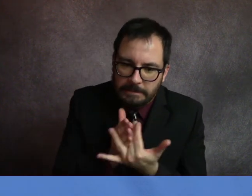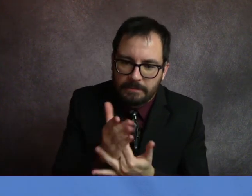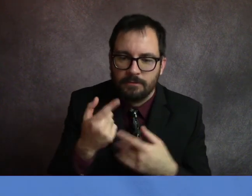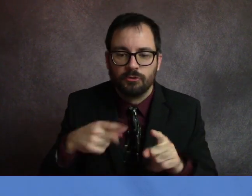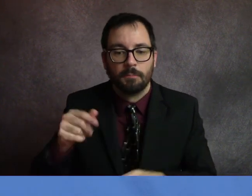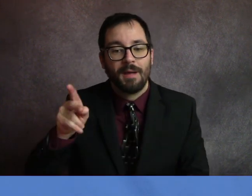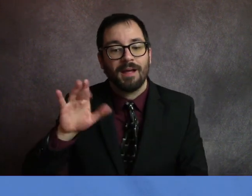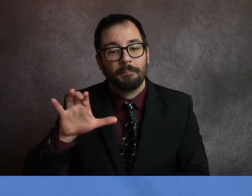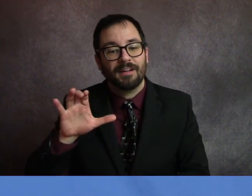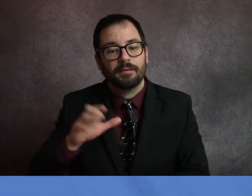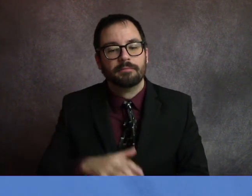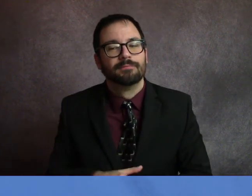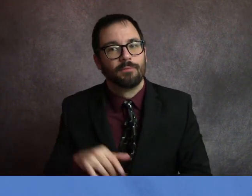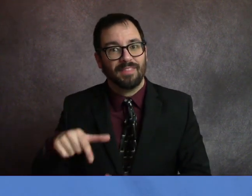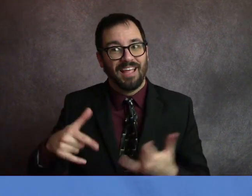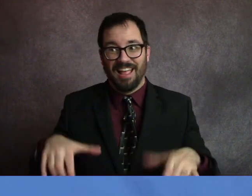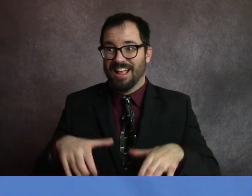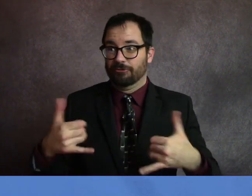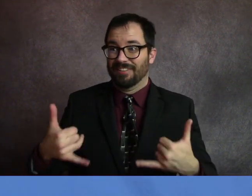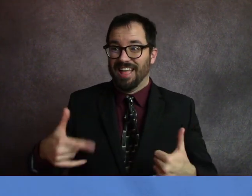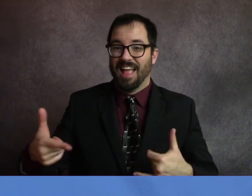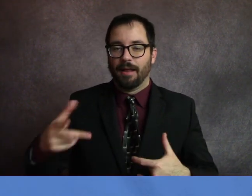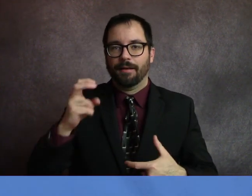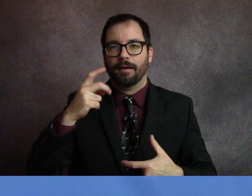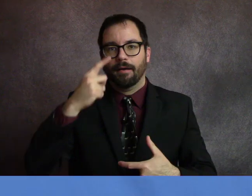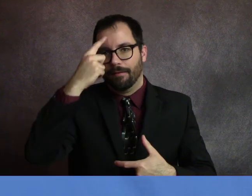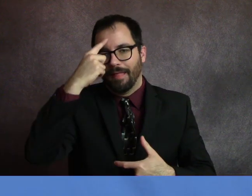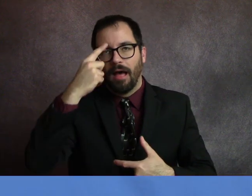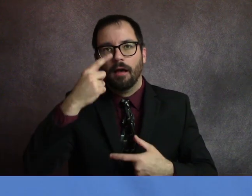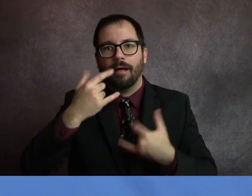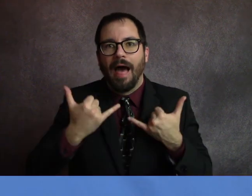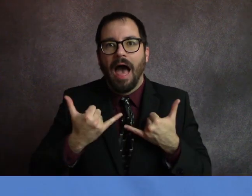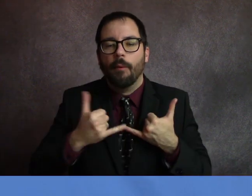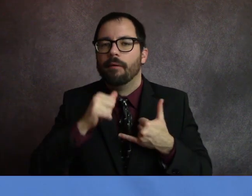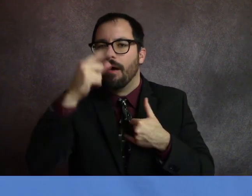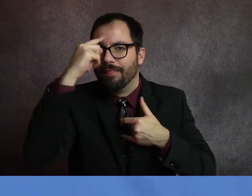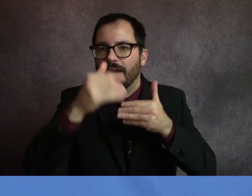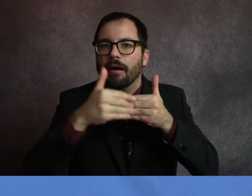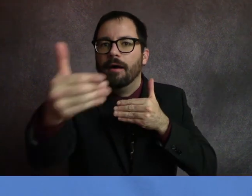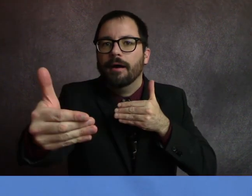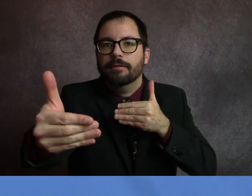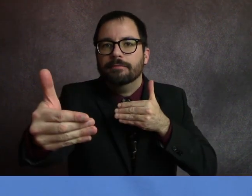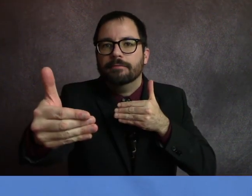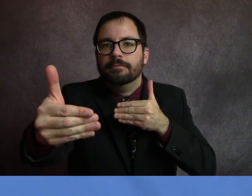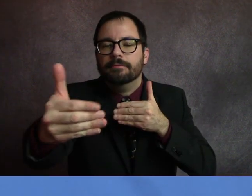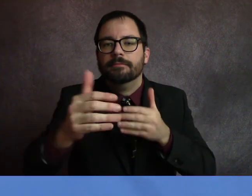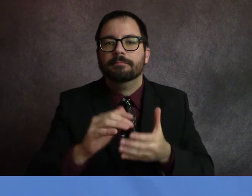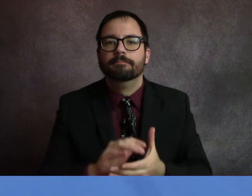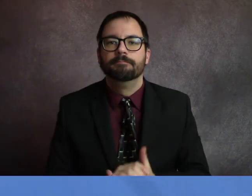action like that is very short-sighted. Thanks, everybody.